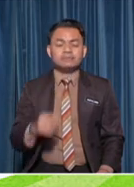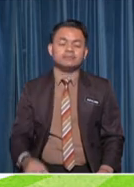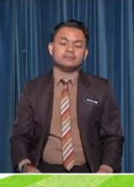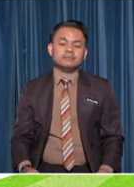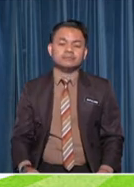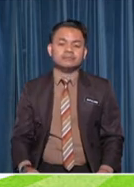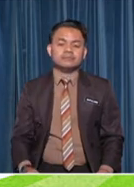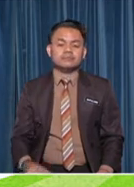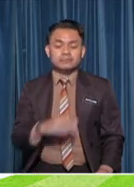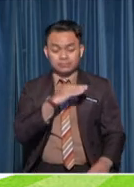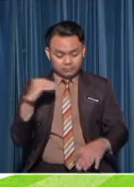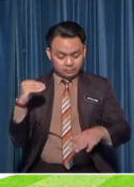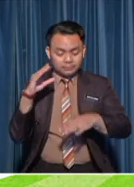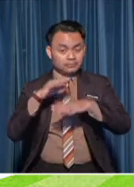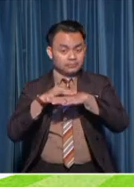and the skin.